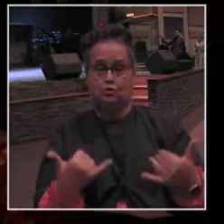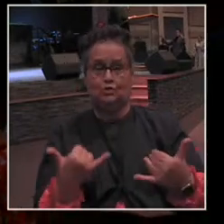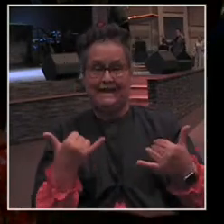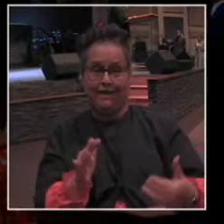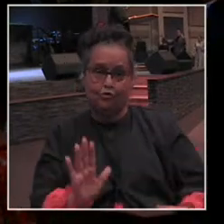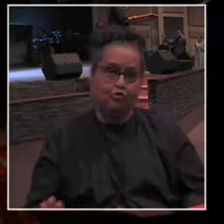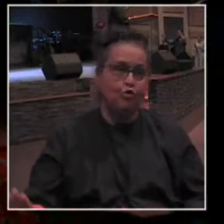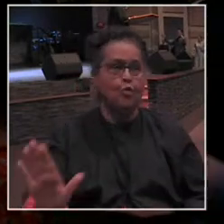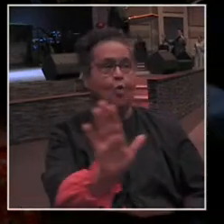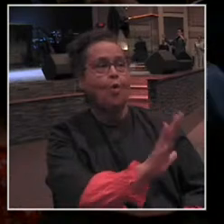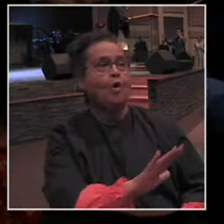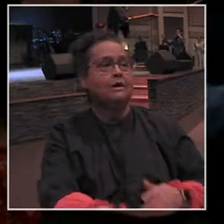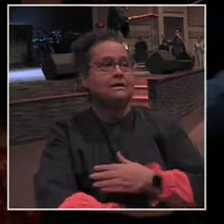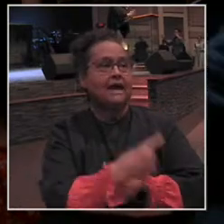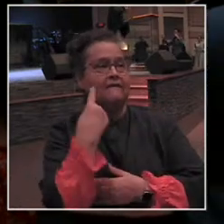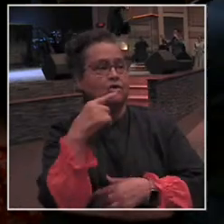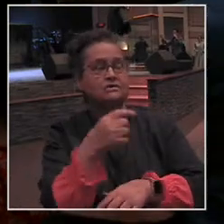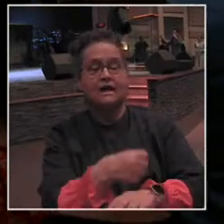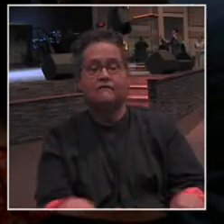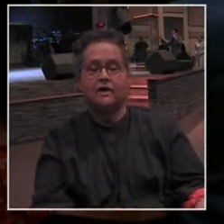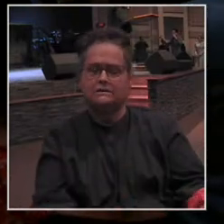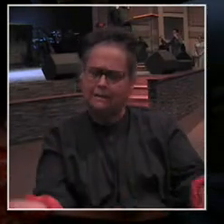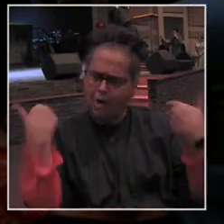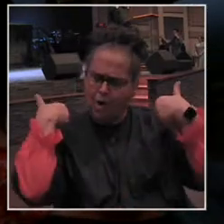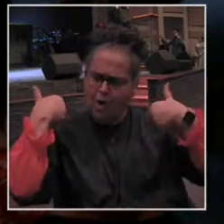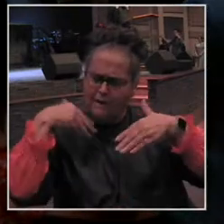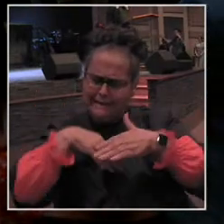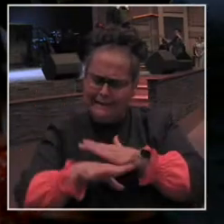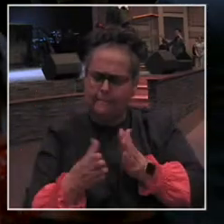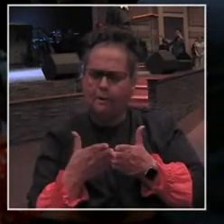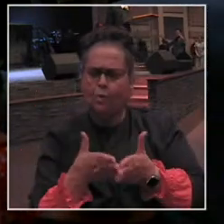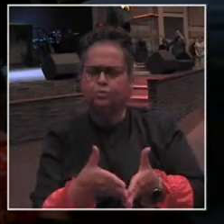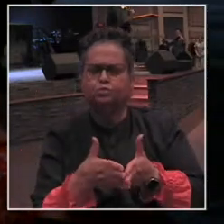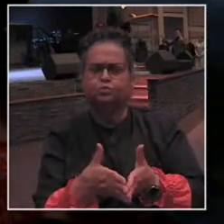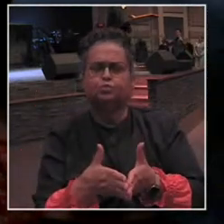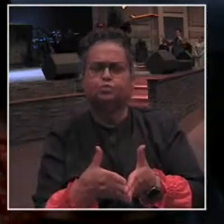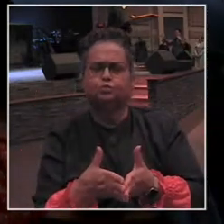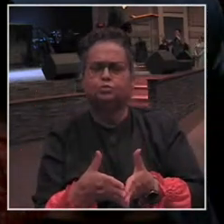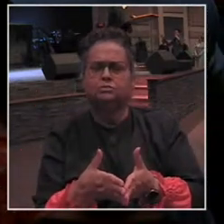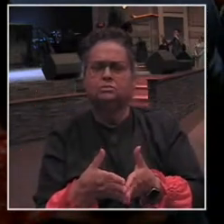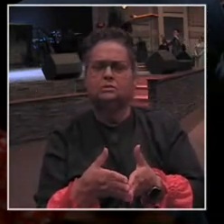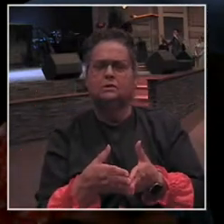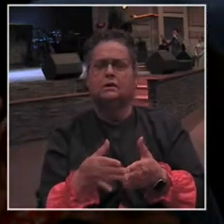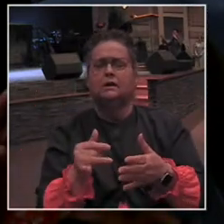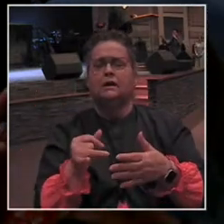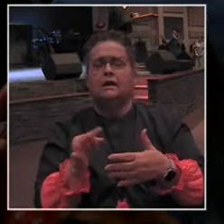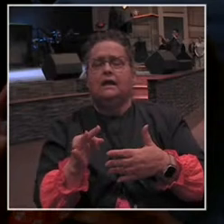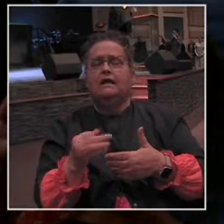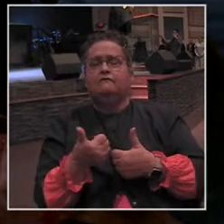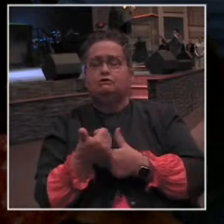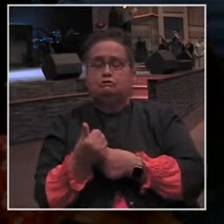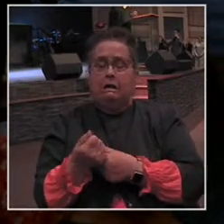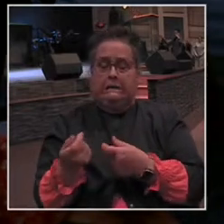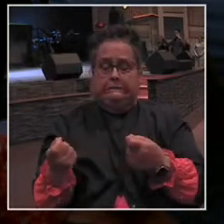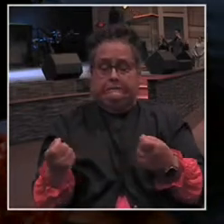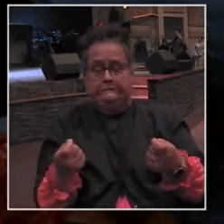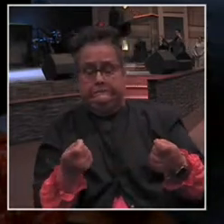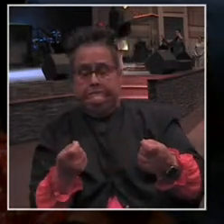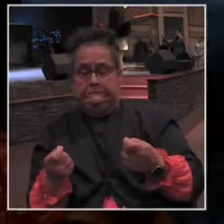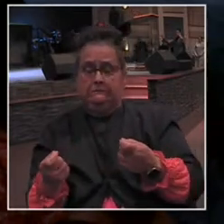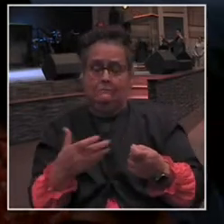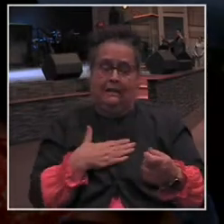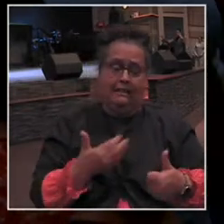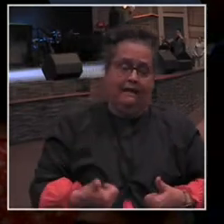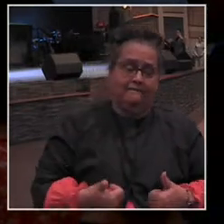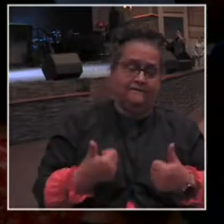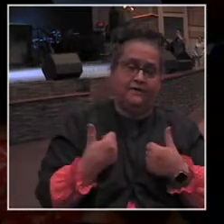day of salvation. Come and get into the boat. If you're trying to navigate the course of your own